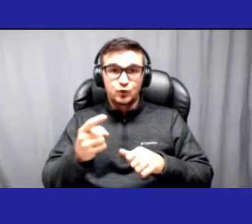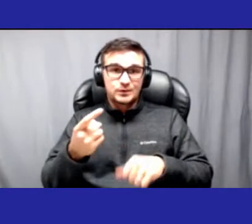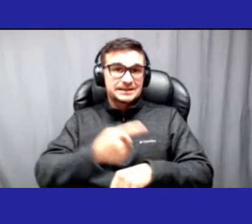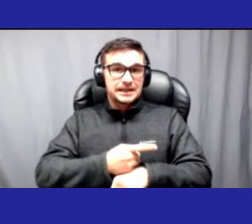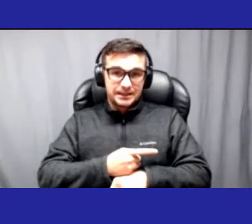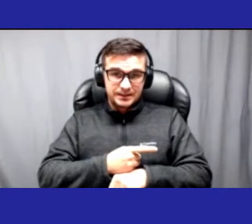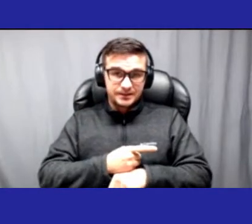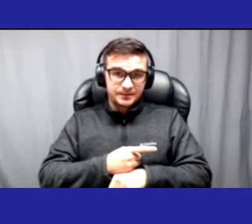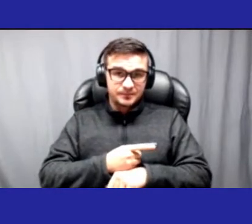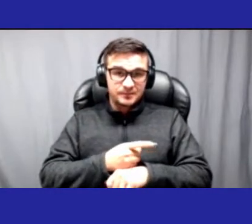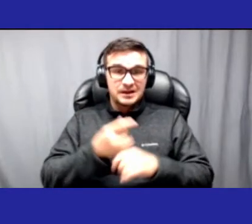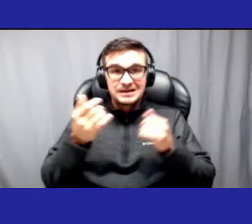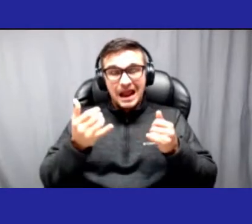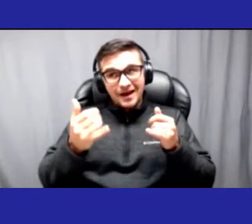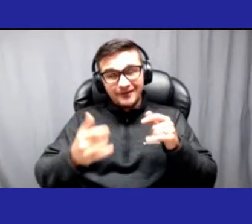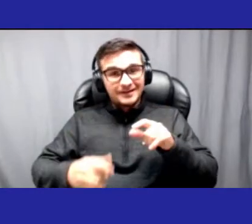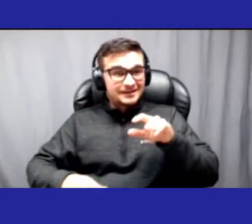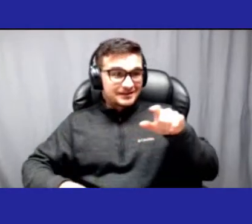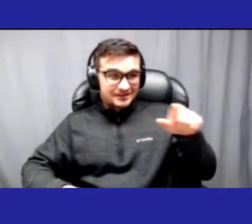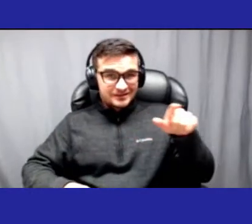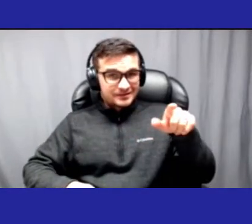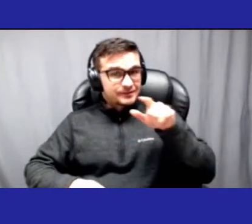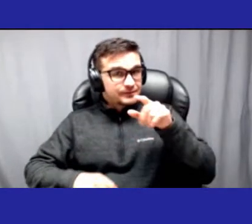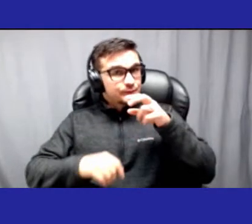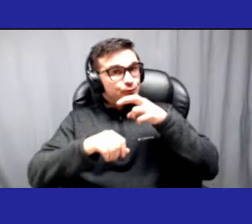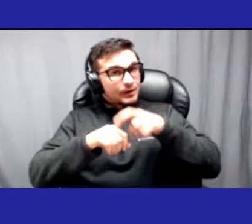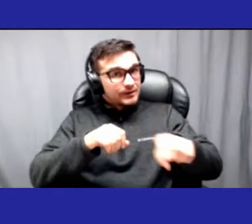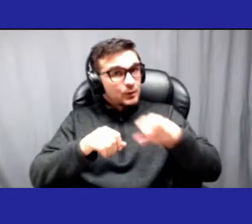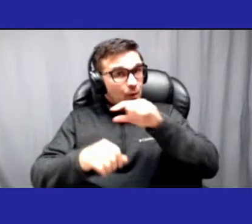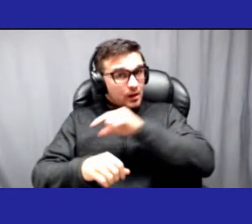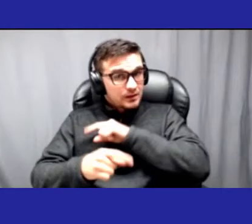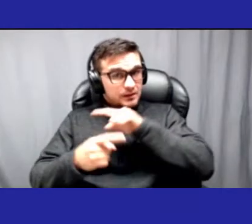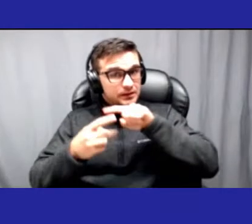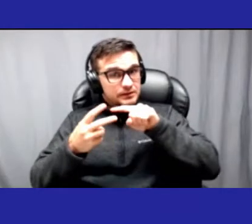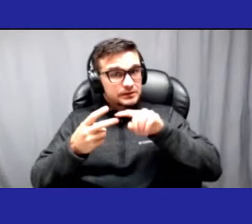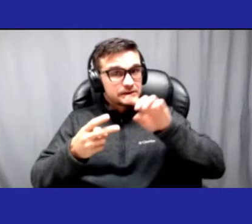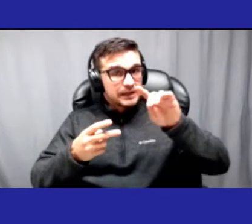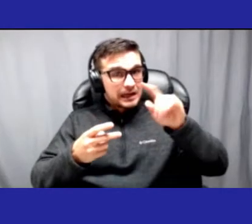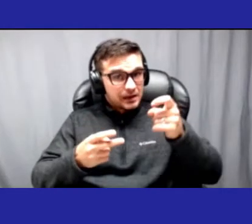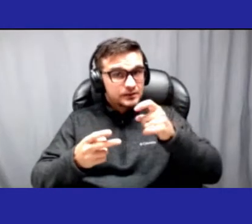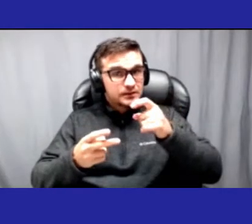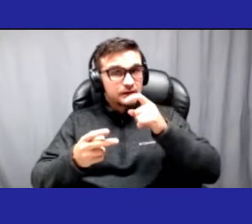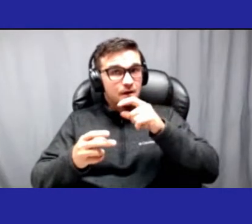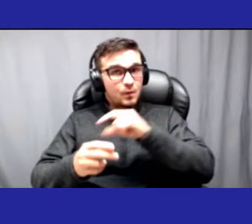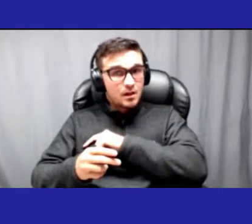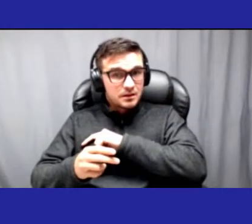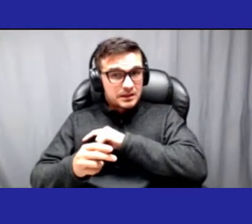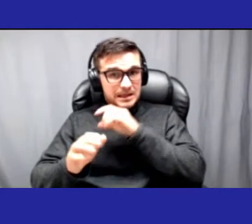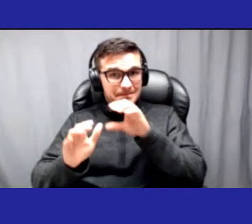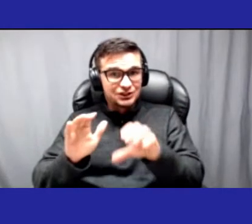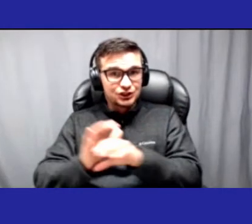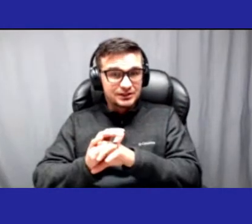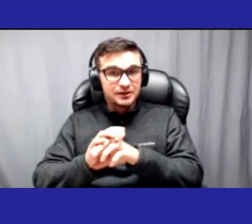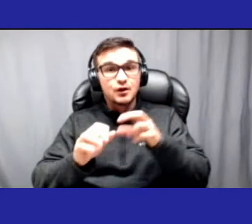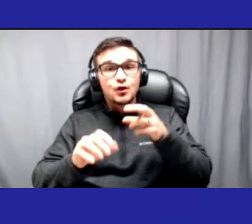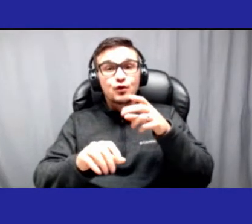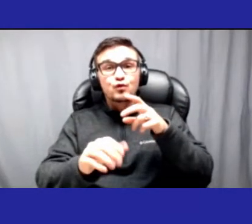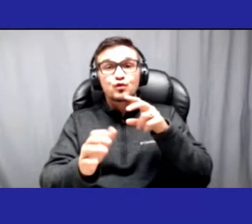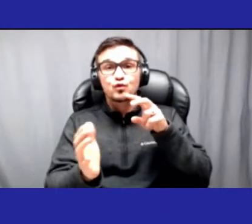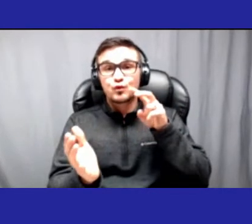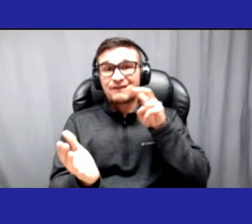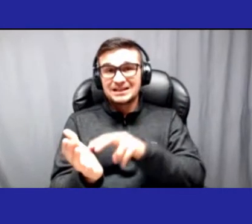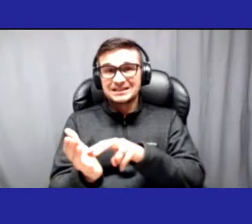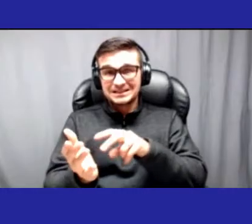Steve's language here. There's reference quality and there's diagnostic quality images. The reference quality images will be available through Epic